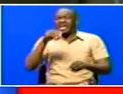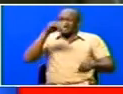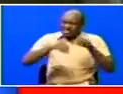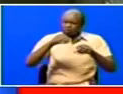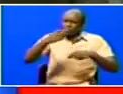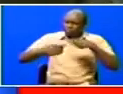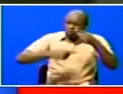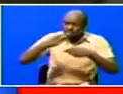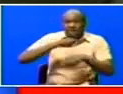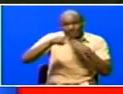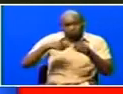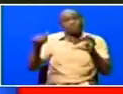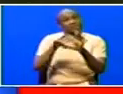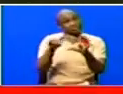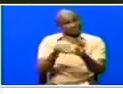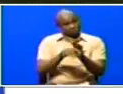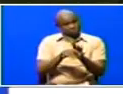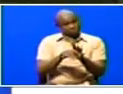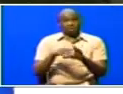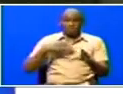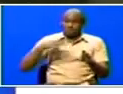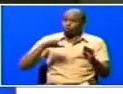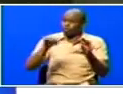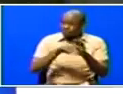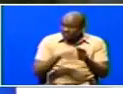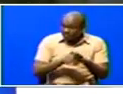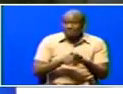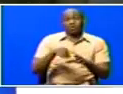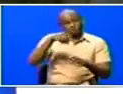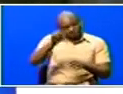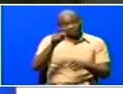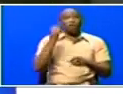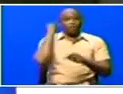process, is about participation, is about exercise of political rights.